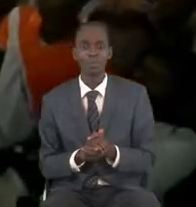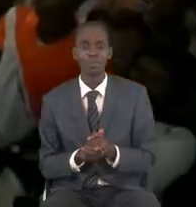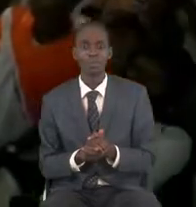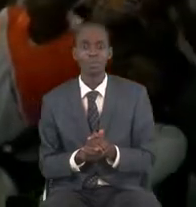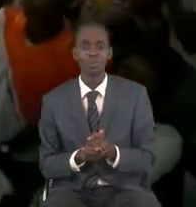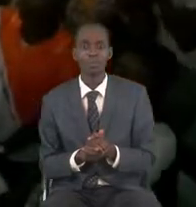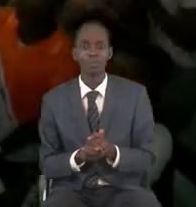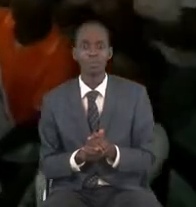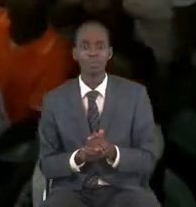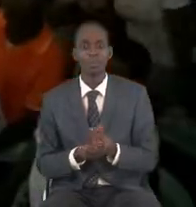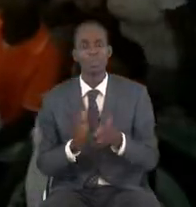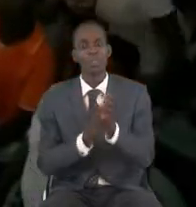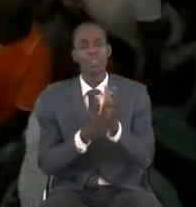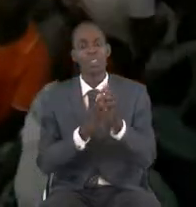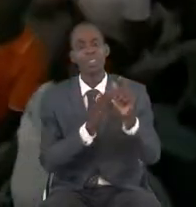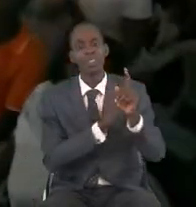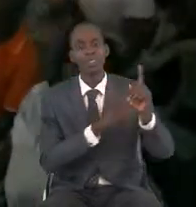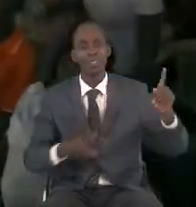Praise the Lord.